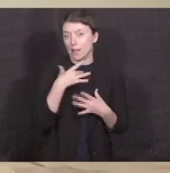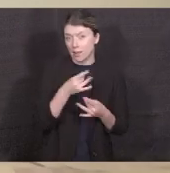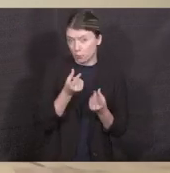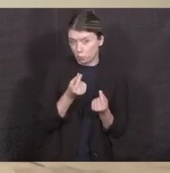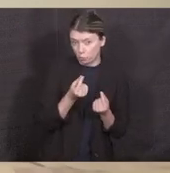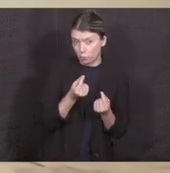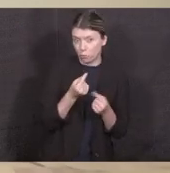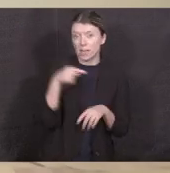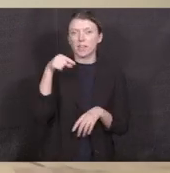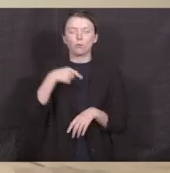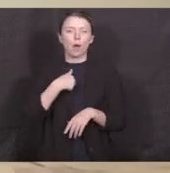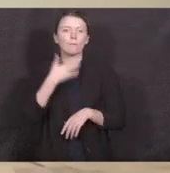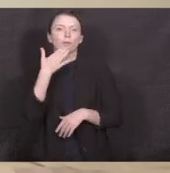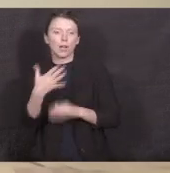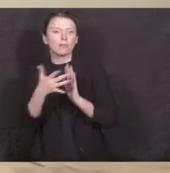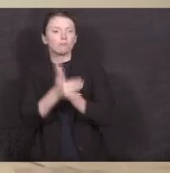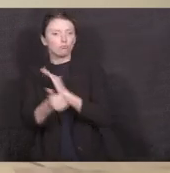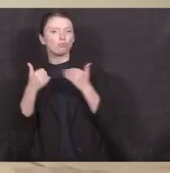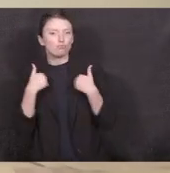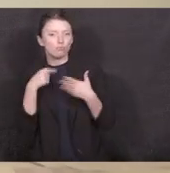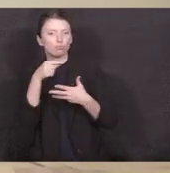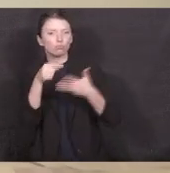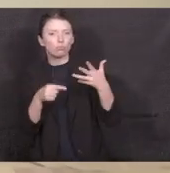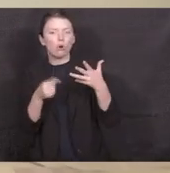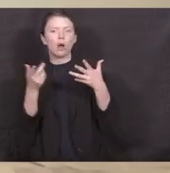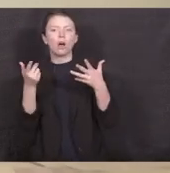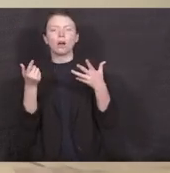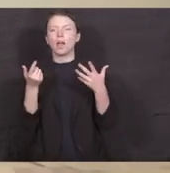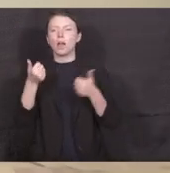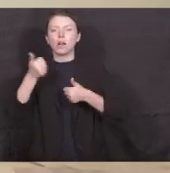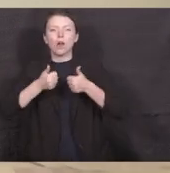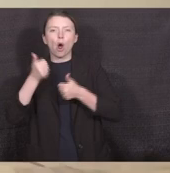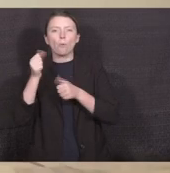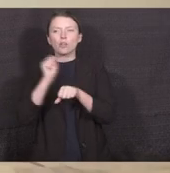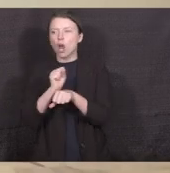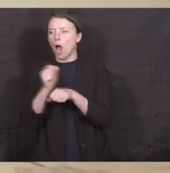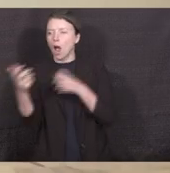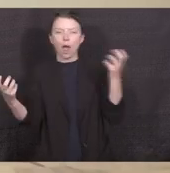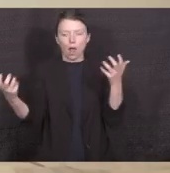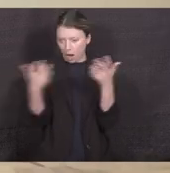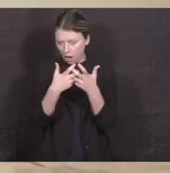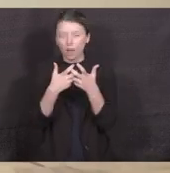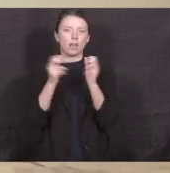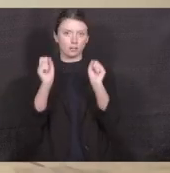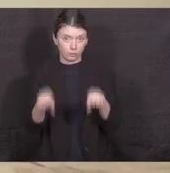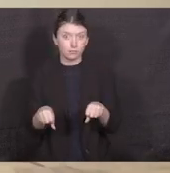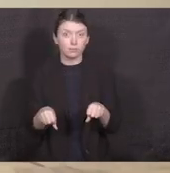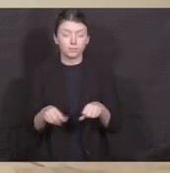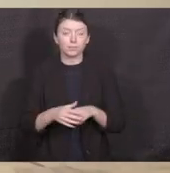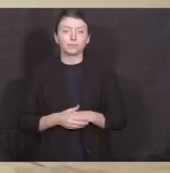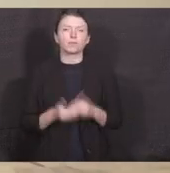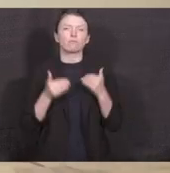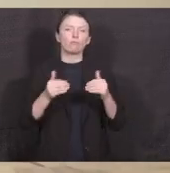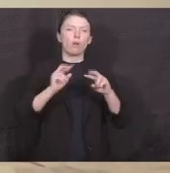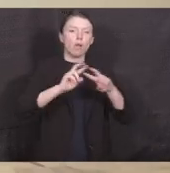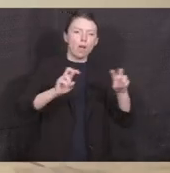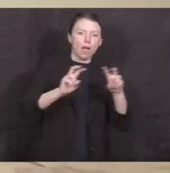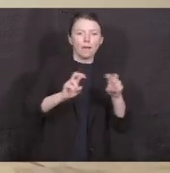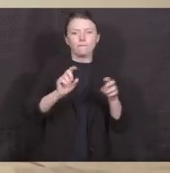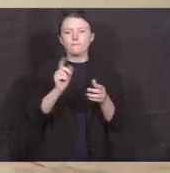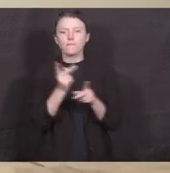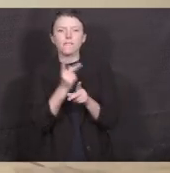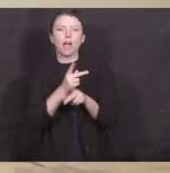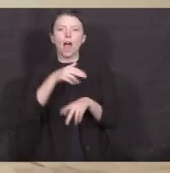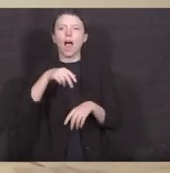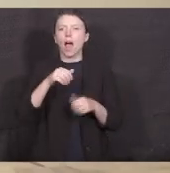at. What jobs are aligned with those things that I like to do? And then study how to get those jobs. Is